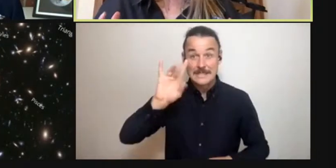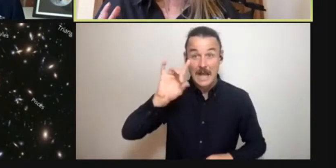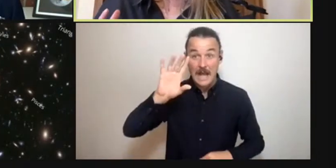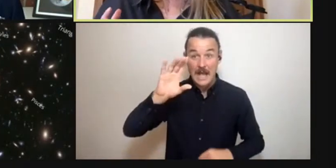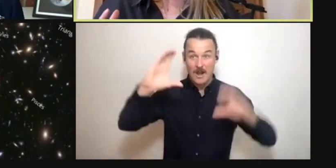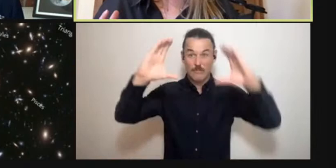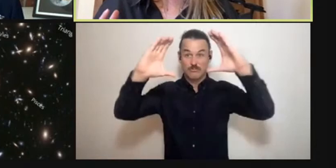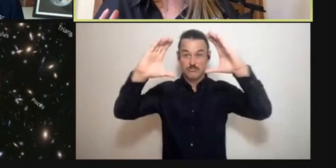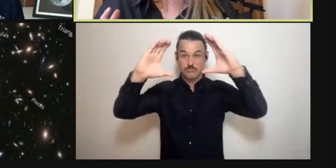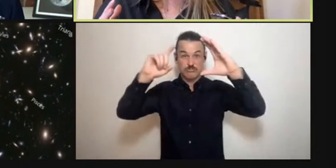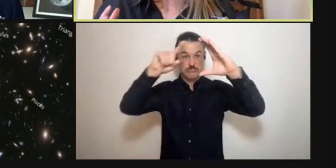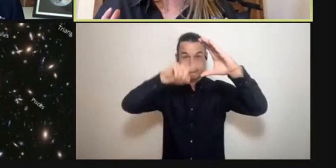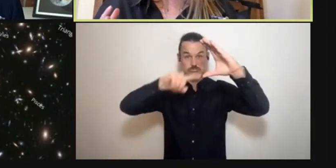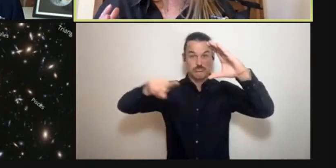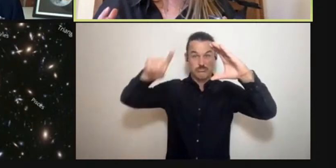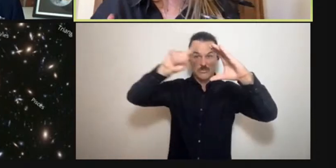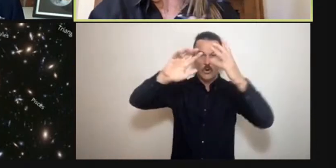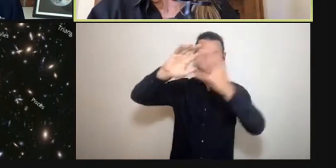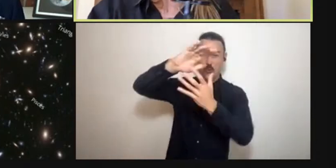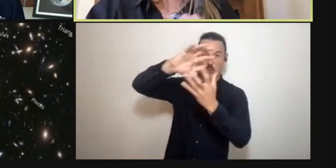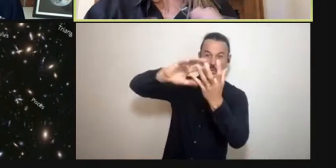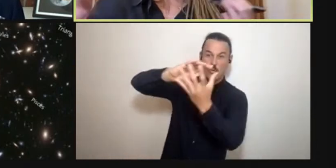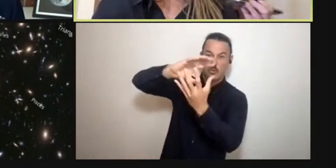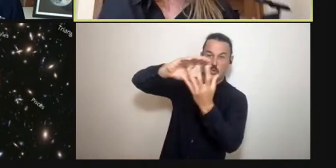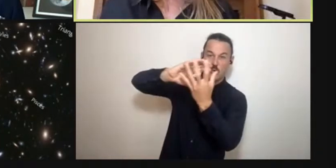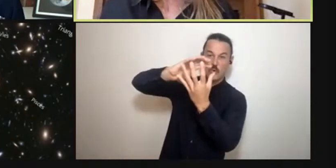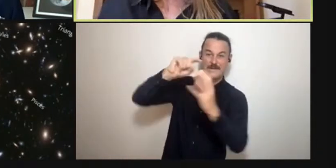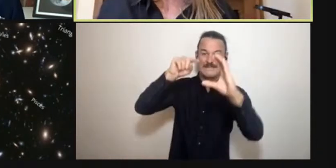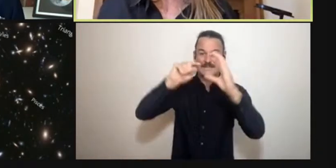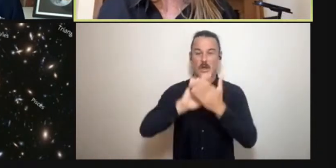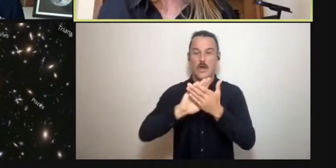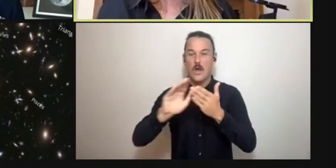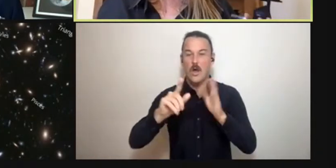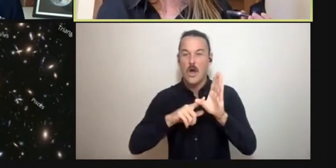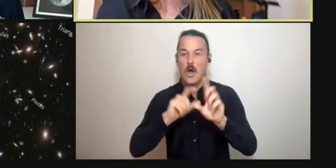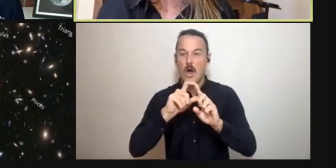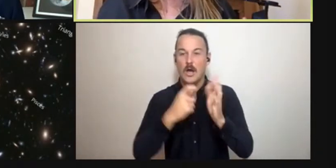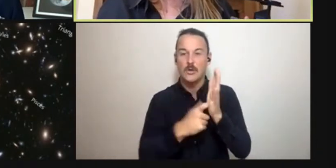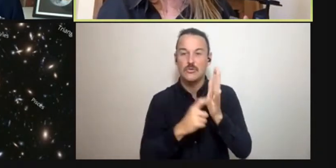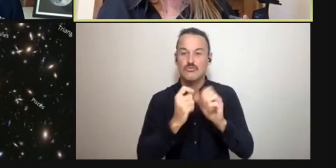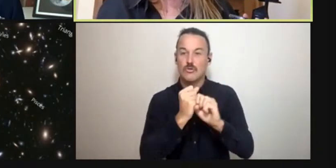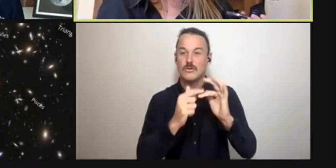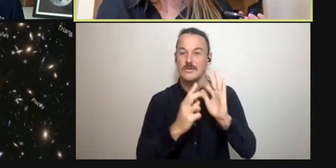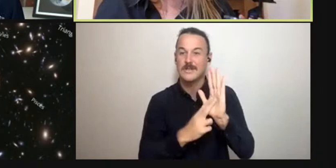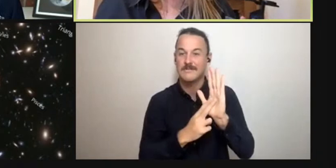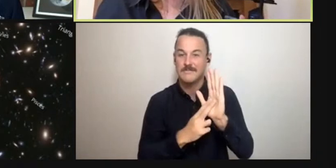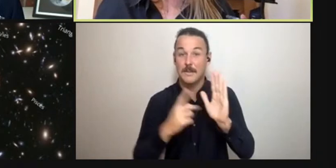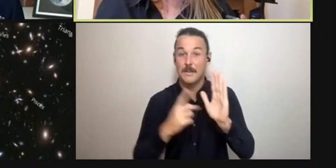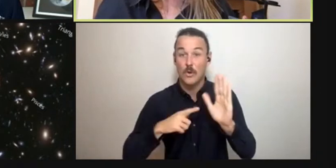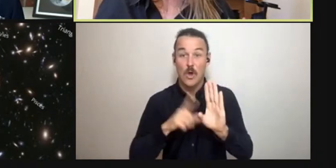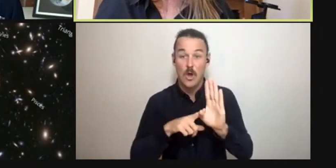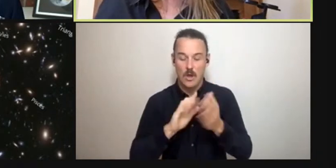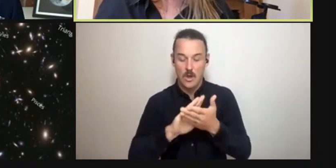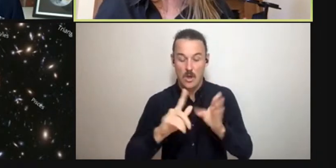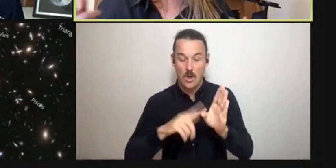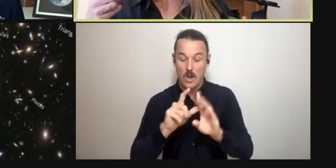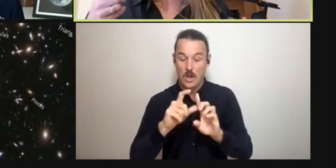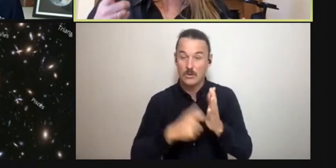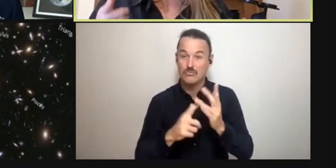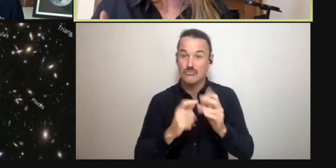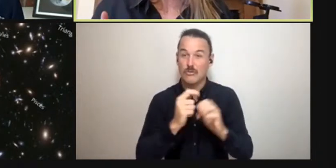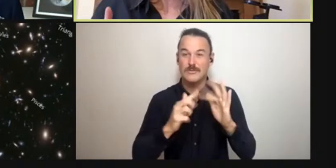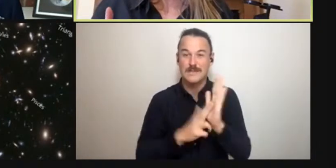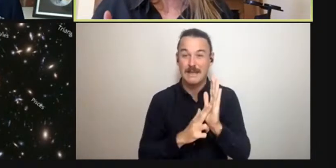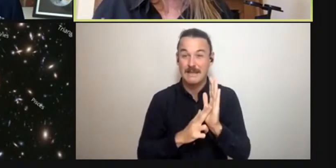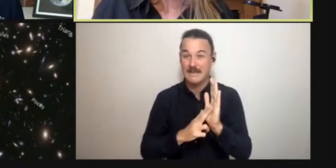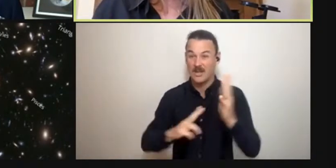hydrogen, and that's because hydrogen is the most abundant element in our universe. And this is part of something which